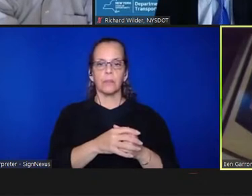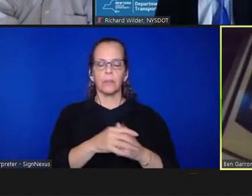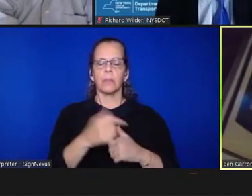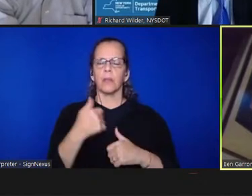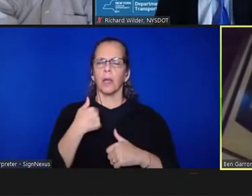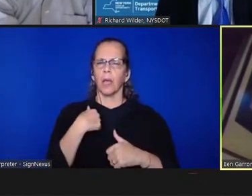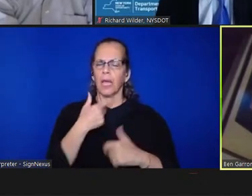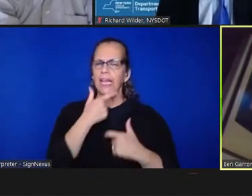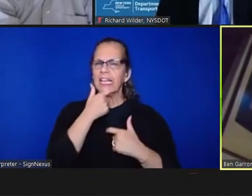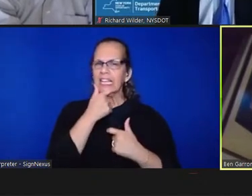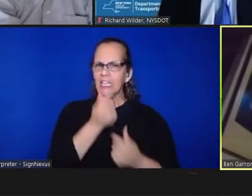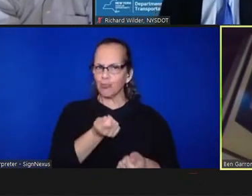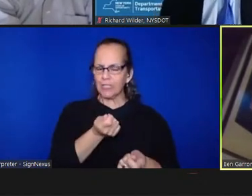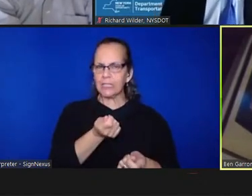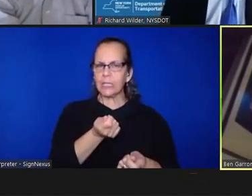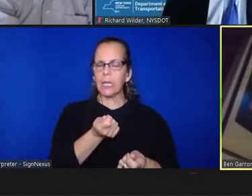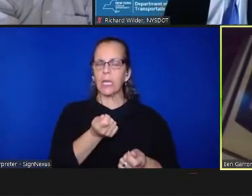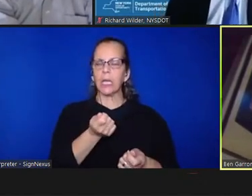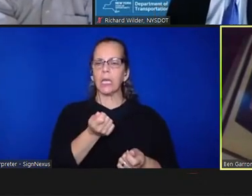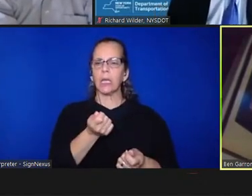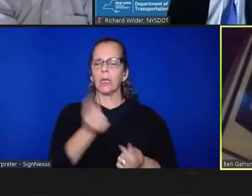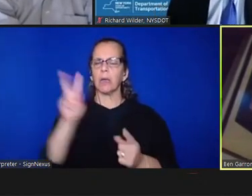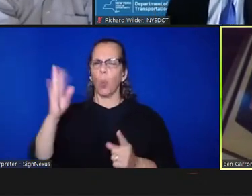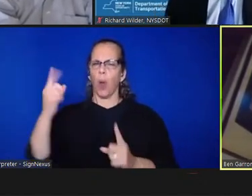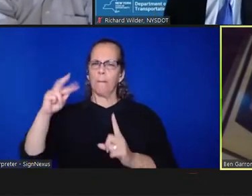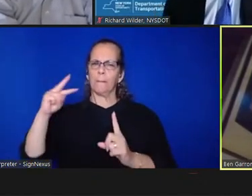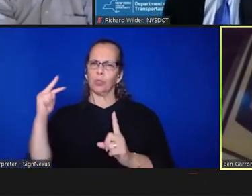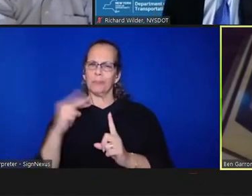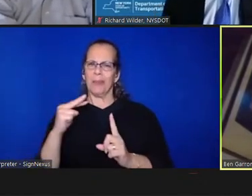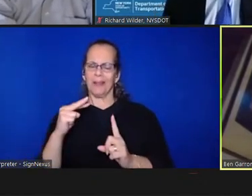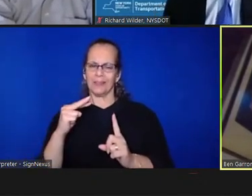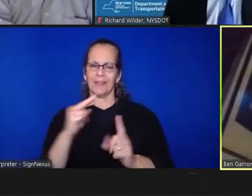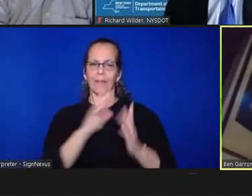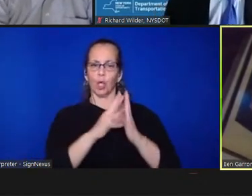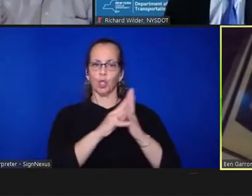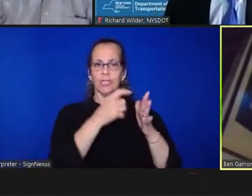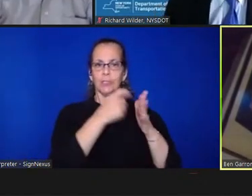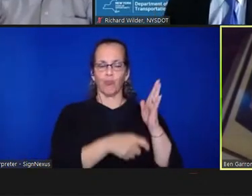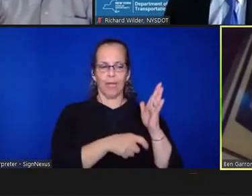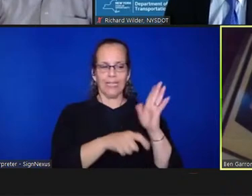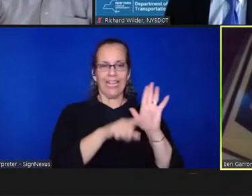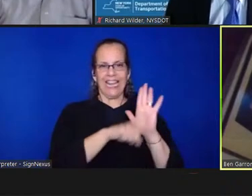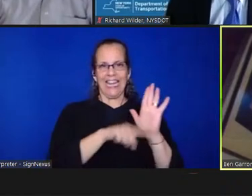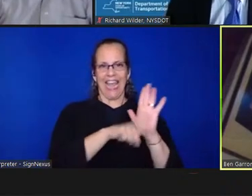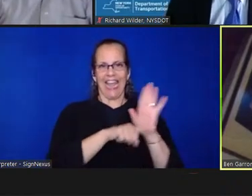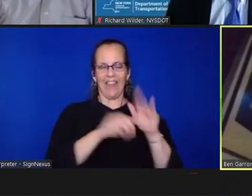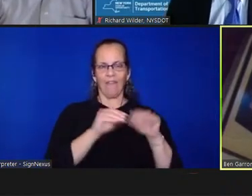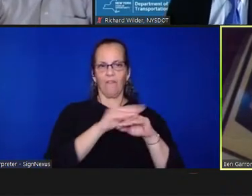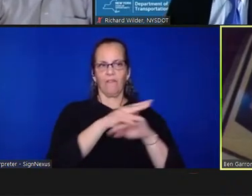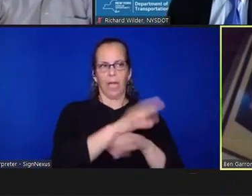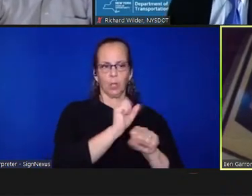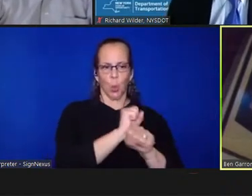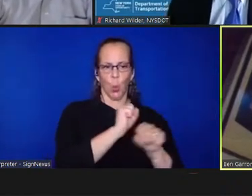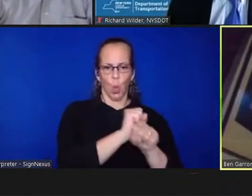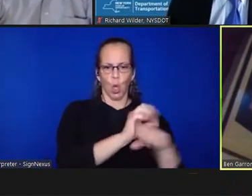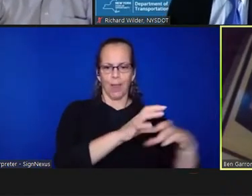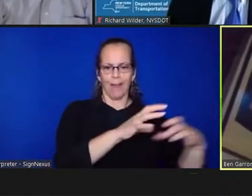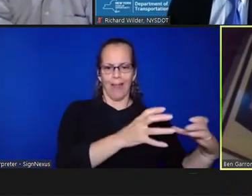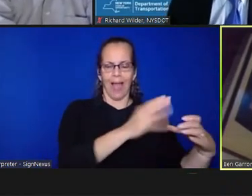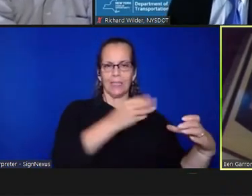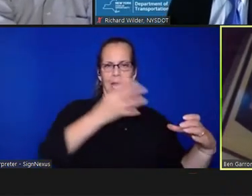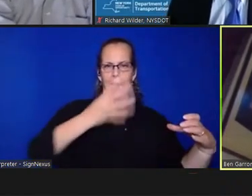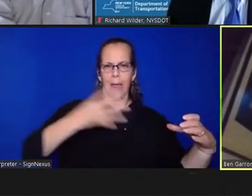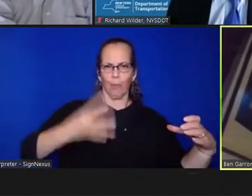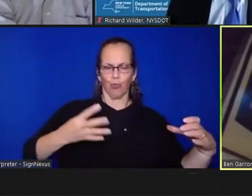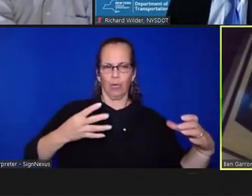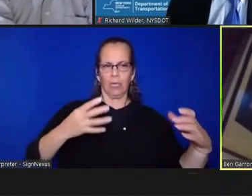that congestion pricing negatively affects working class and immigrant people and and that's been stated several times